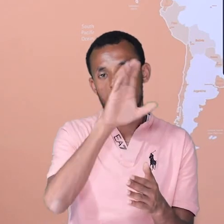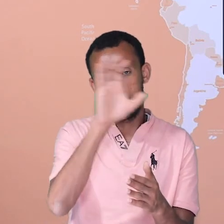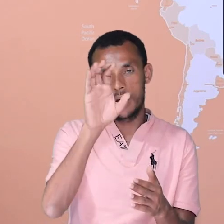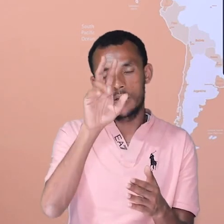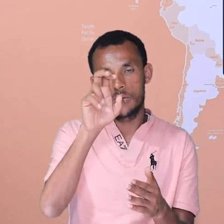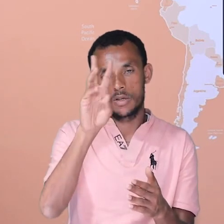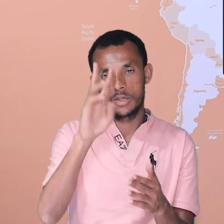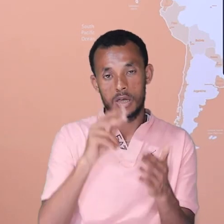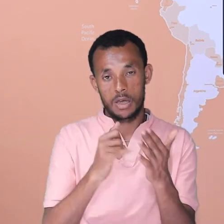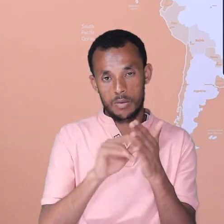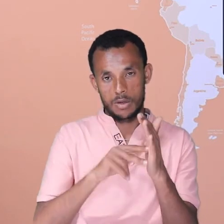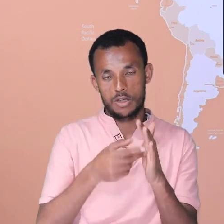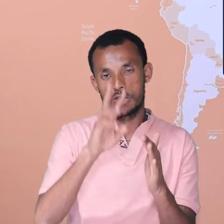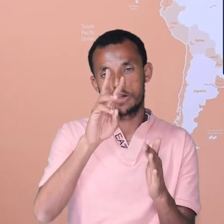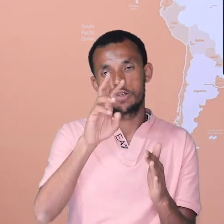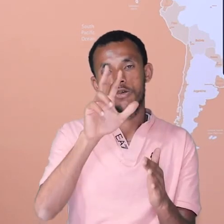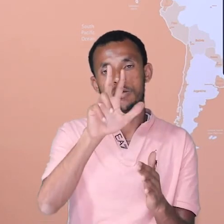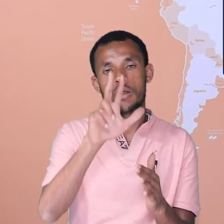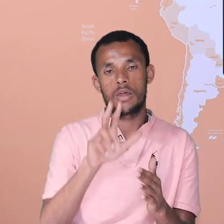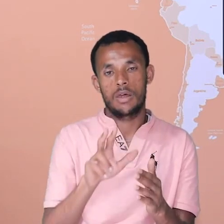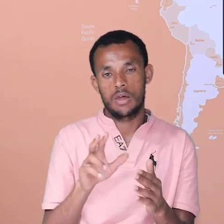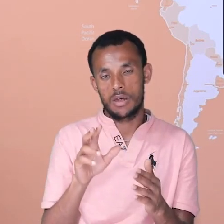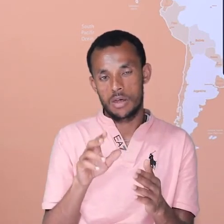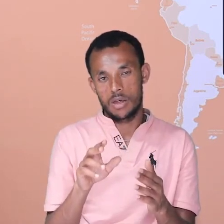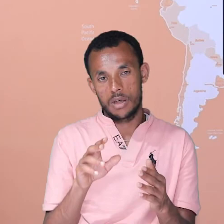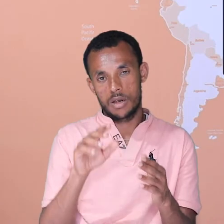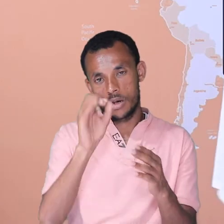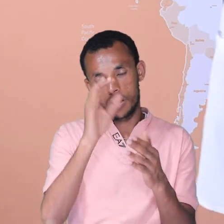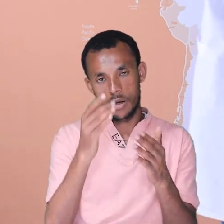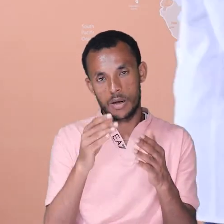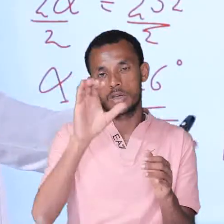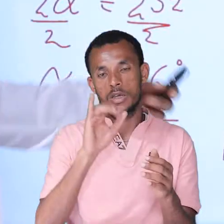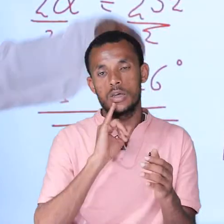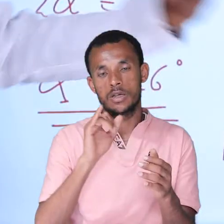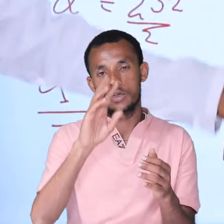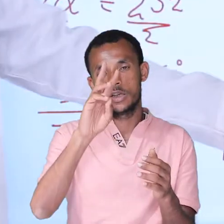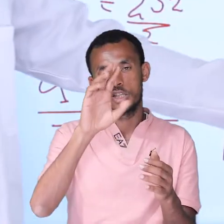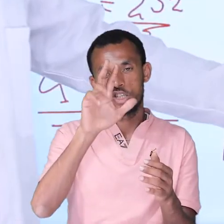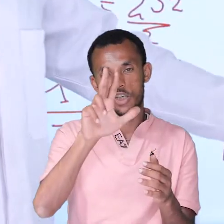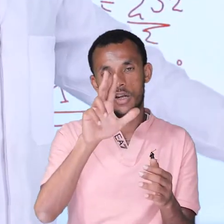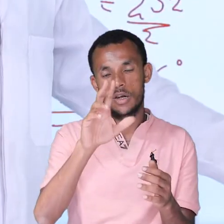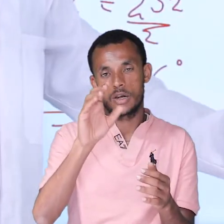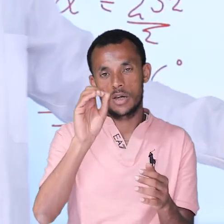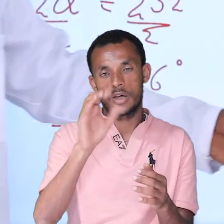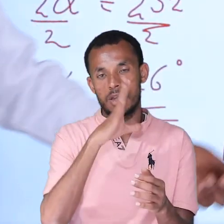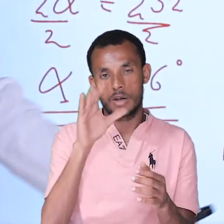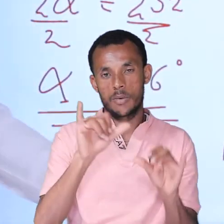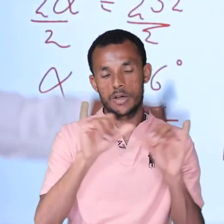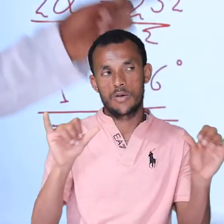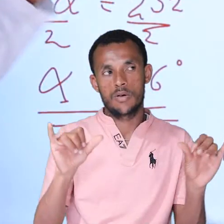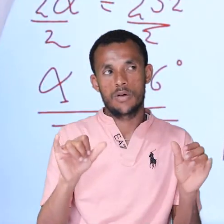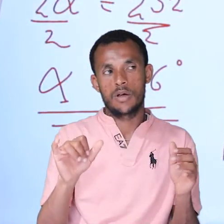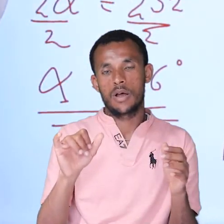126? It gives 63 degree. Therefore, measures of angle ABC is 63 degree, and measures